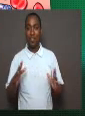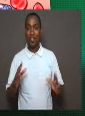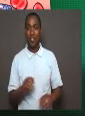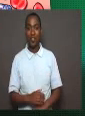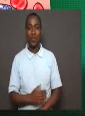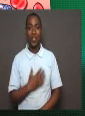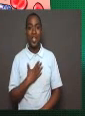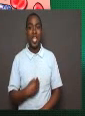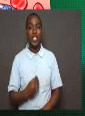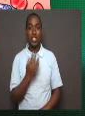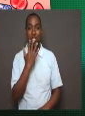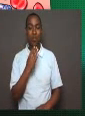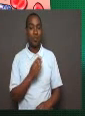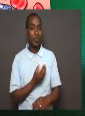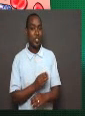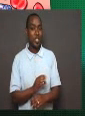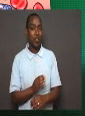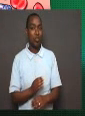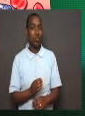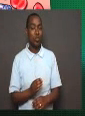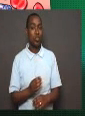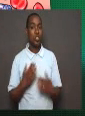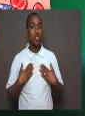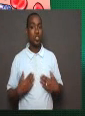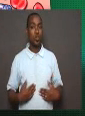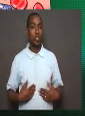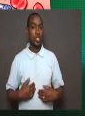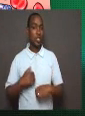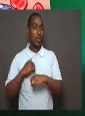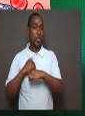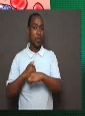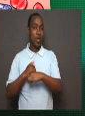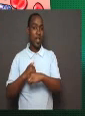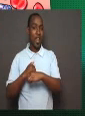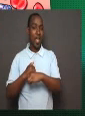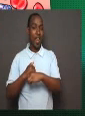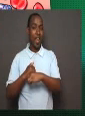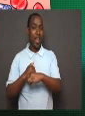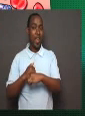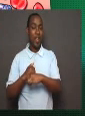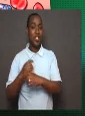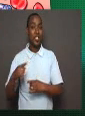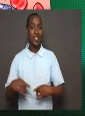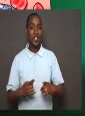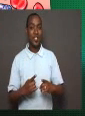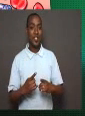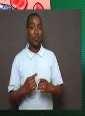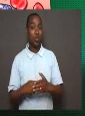blood cells are the body's defense system against foreign